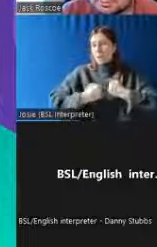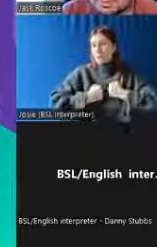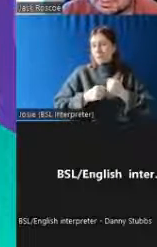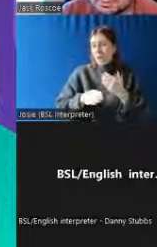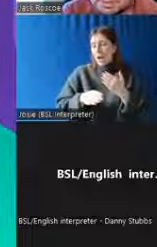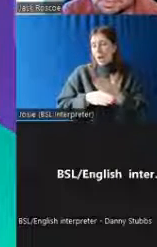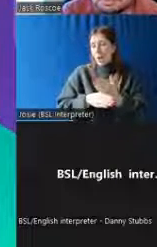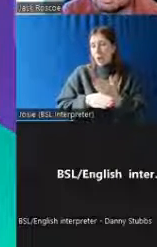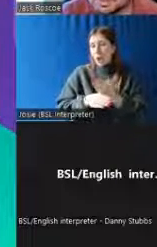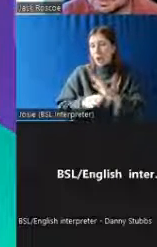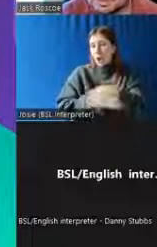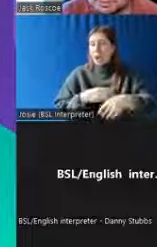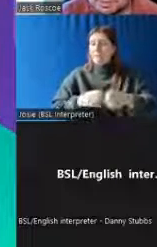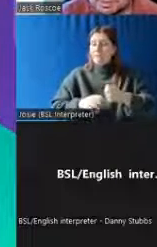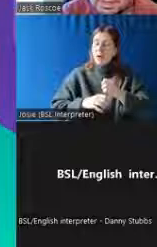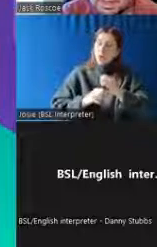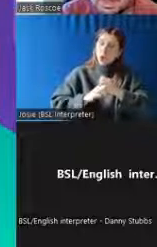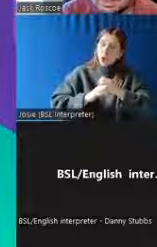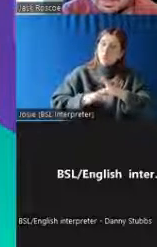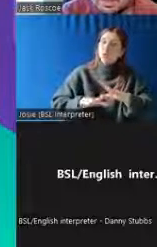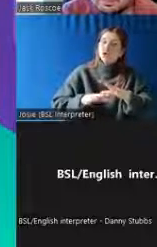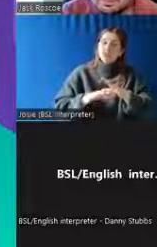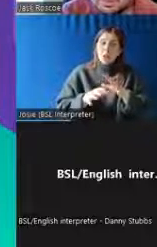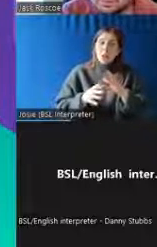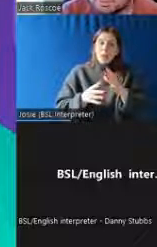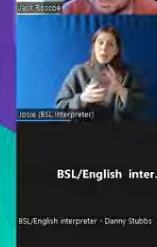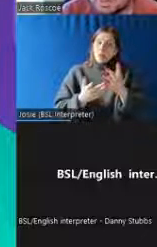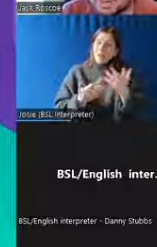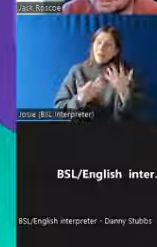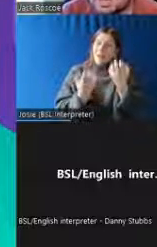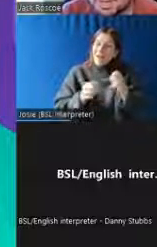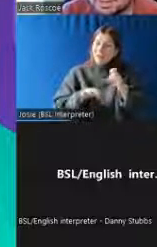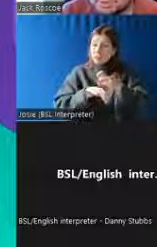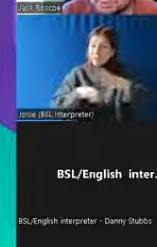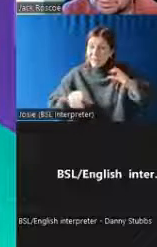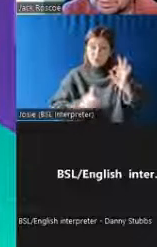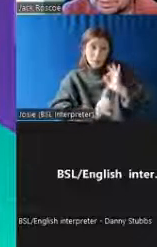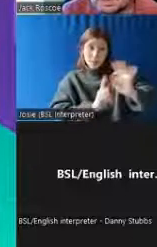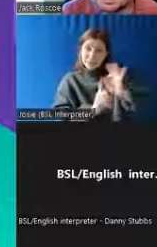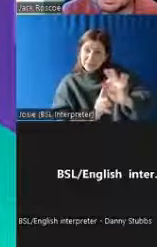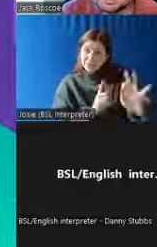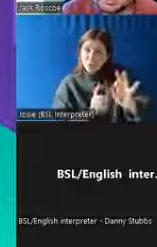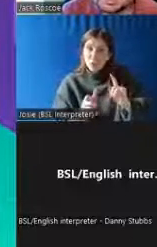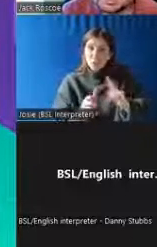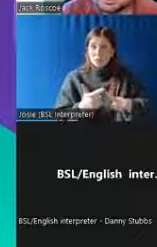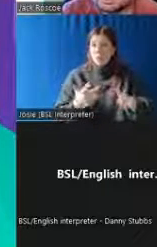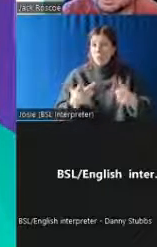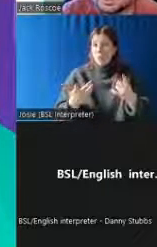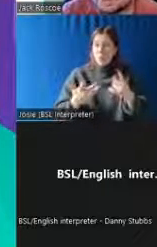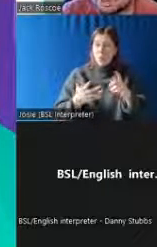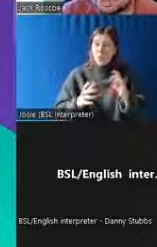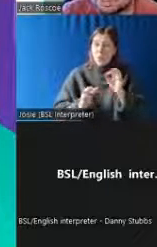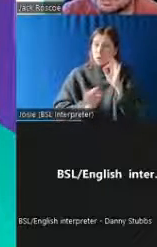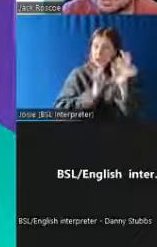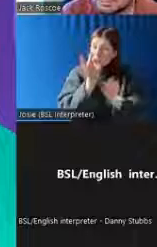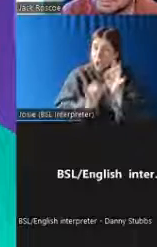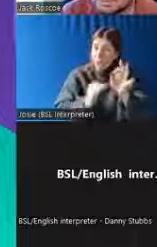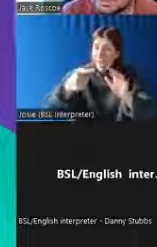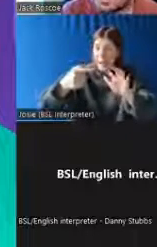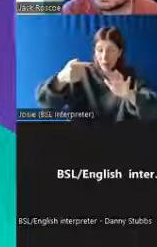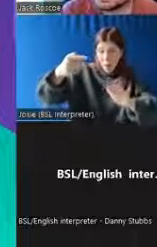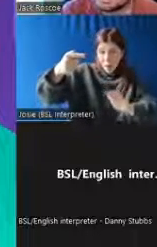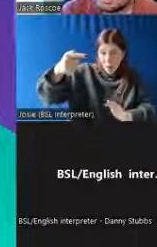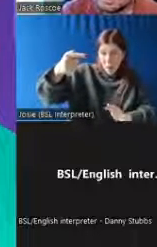longer surveys, we use professional interviewers, and we always got there in the end, but longer surveys didn't always feel appropriate for